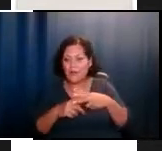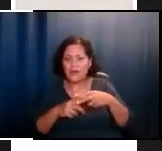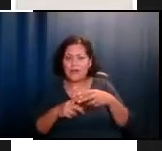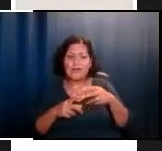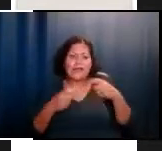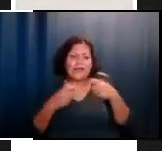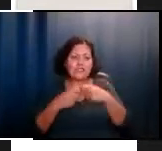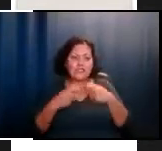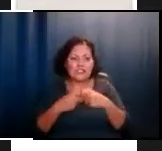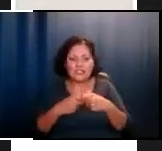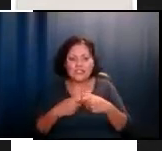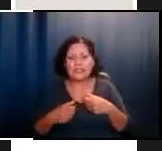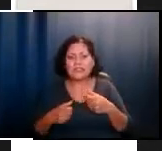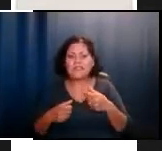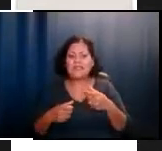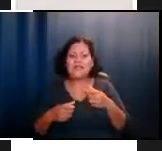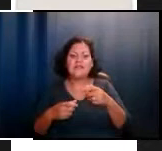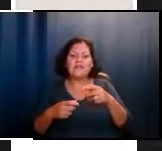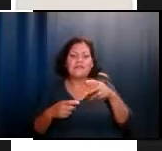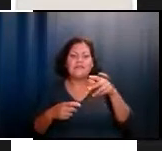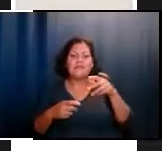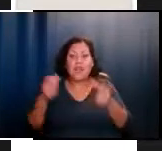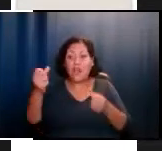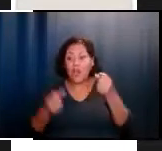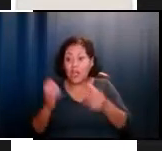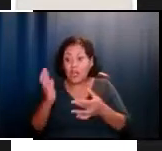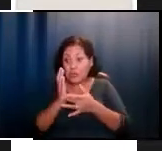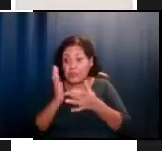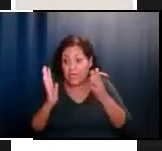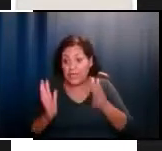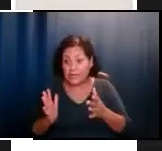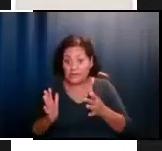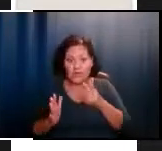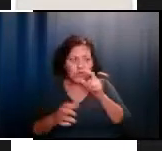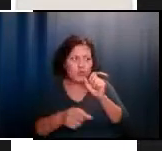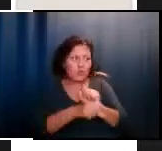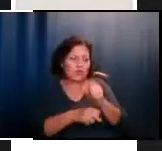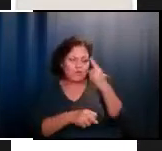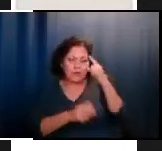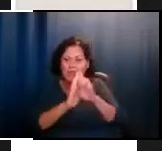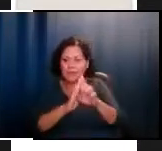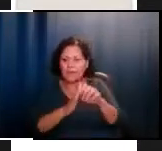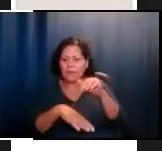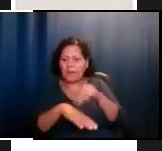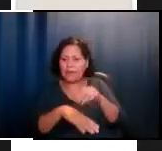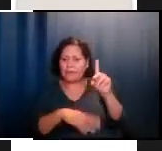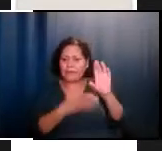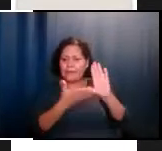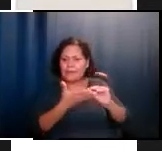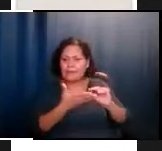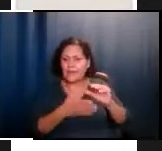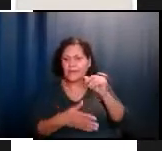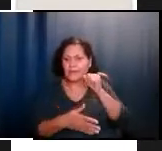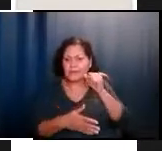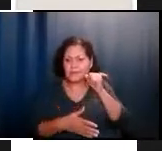helpers, auto techs who work at Discount Tire, maybe Take 5,